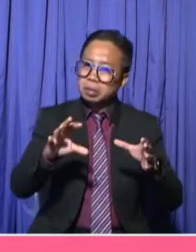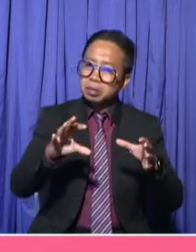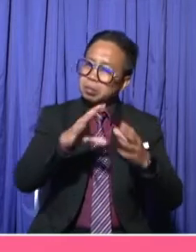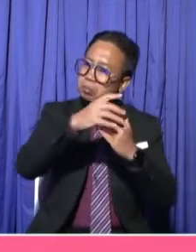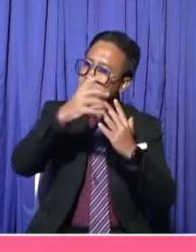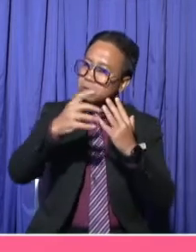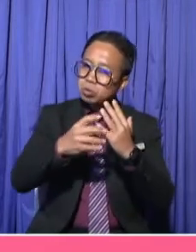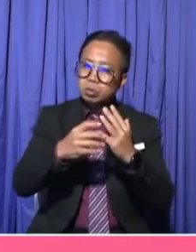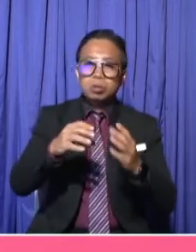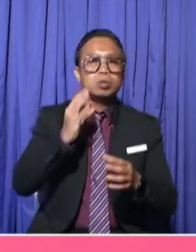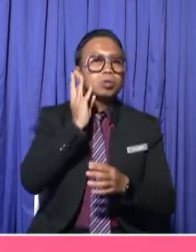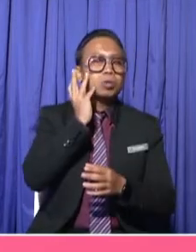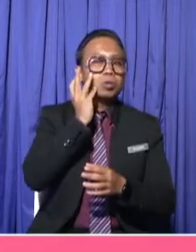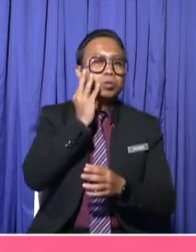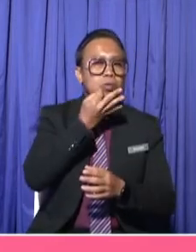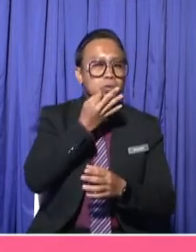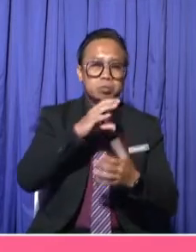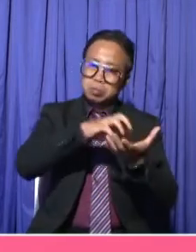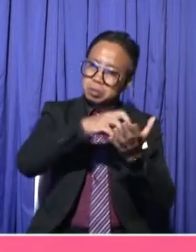fruit cake instead?